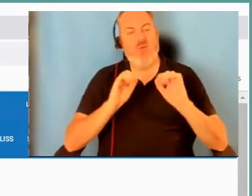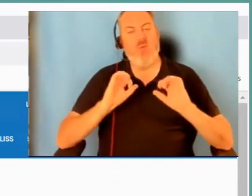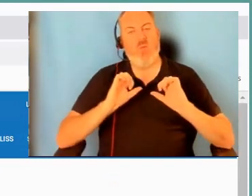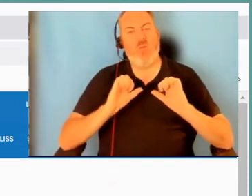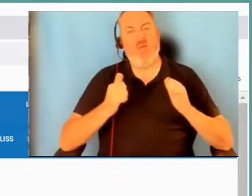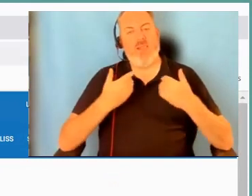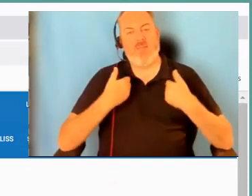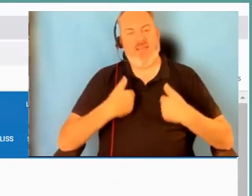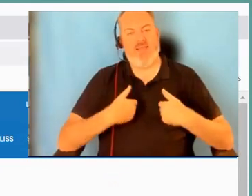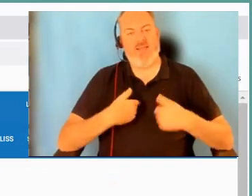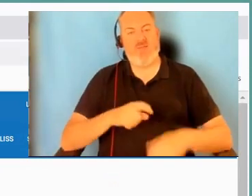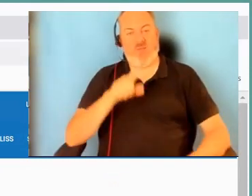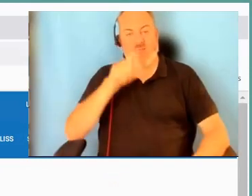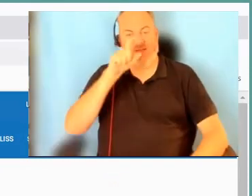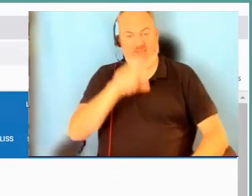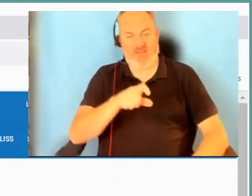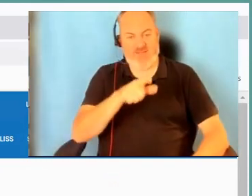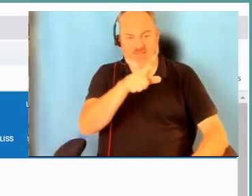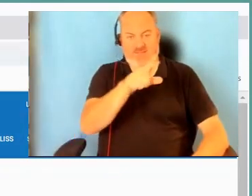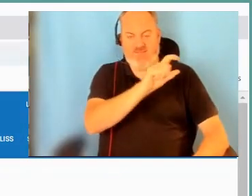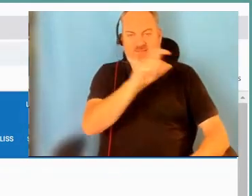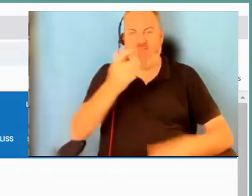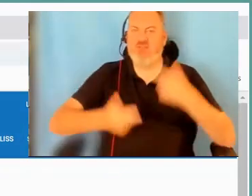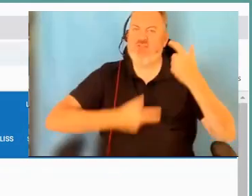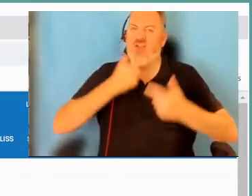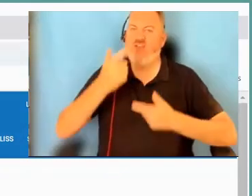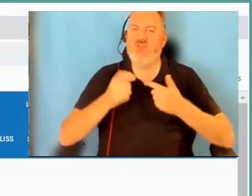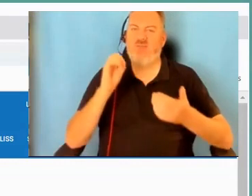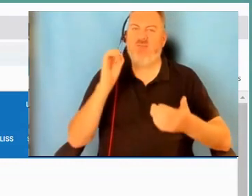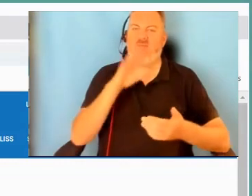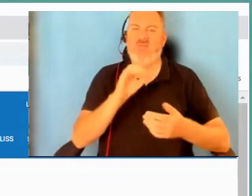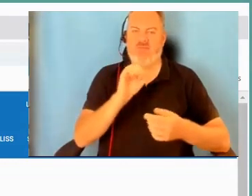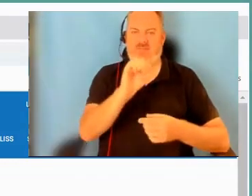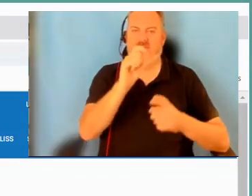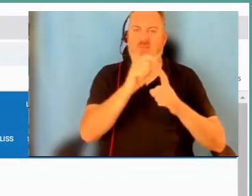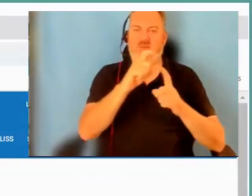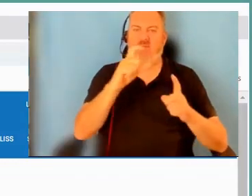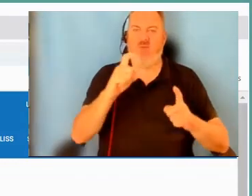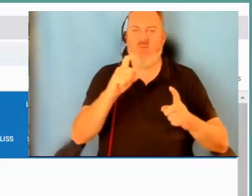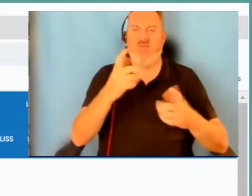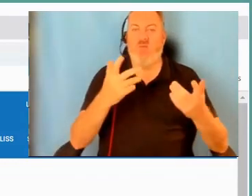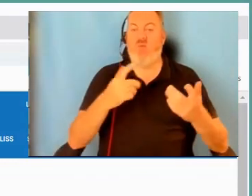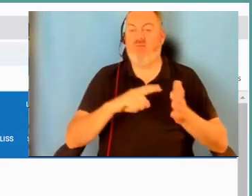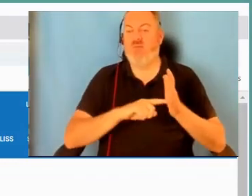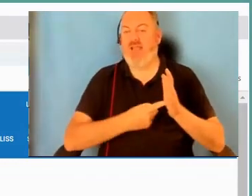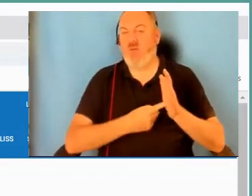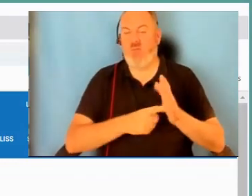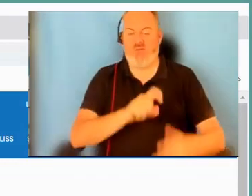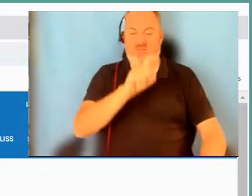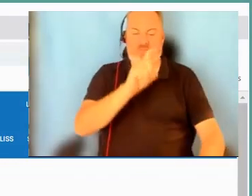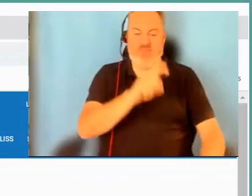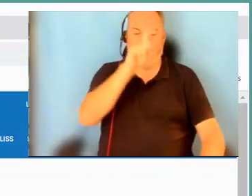go now to the middle of the screen where there's a search bar. So you can put a postcode, a town, or a city into the search